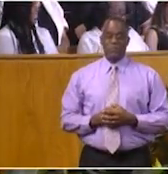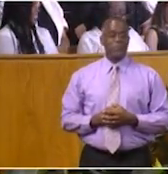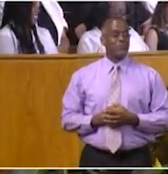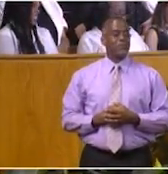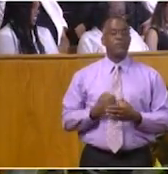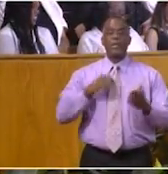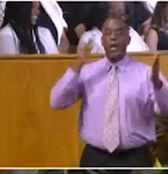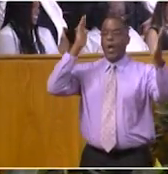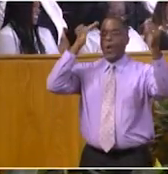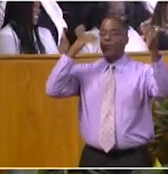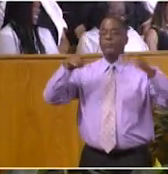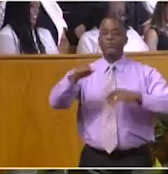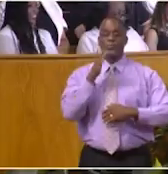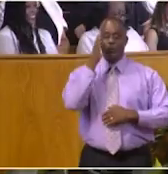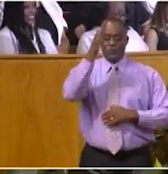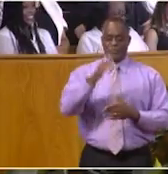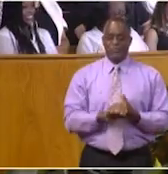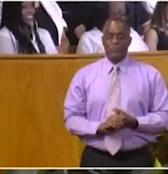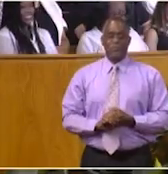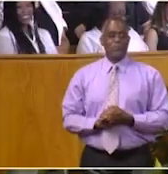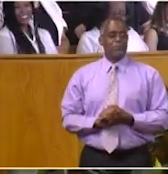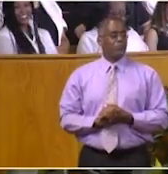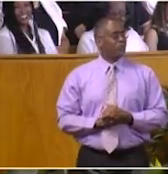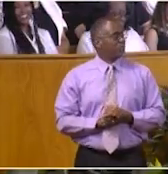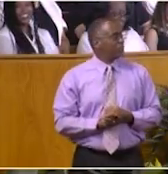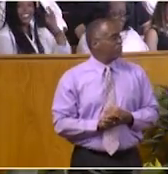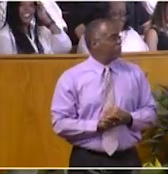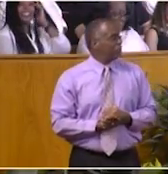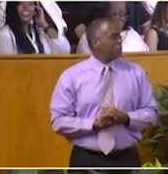So I hope that you will